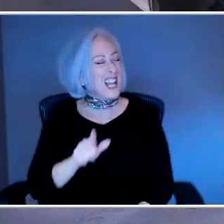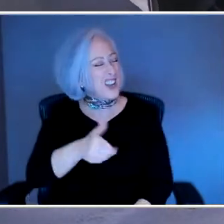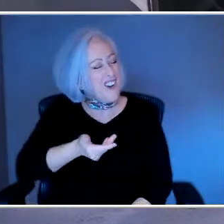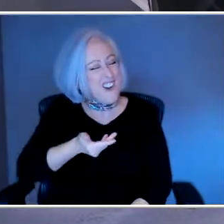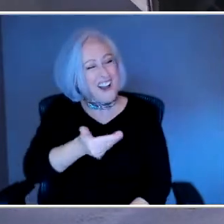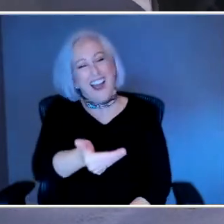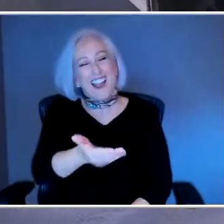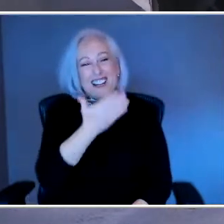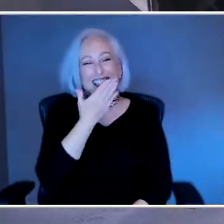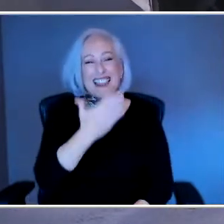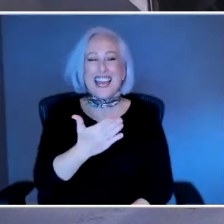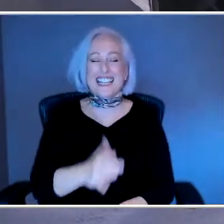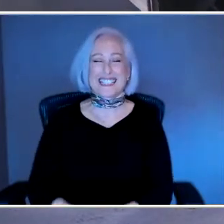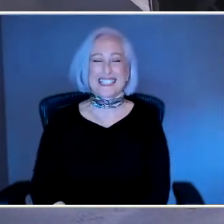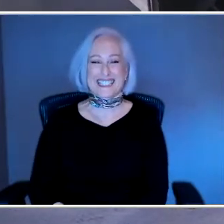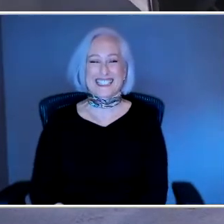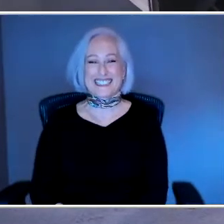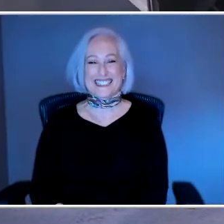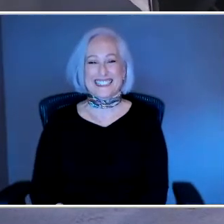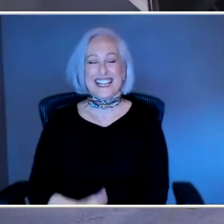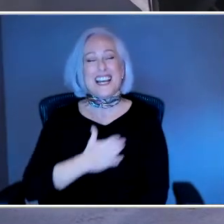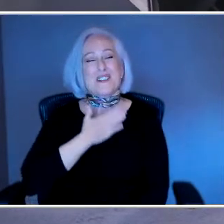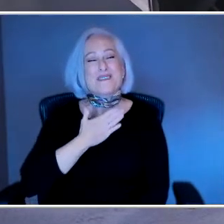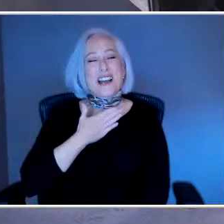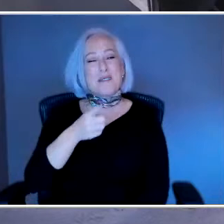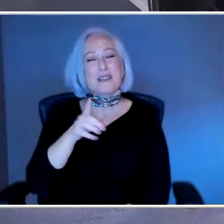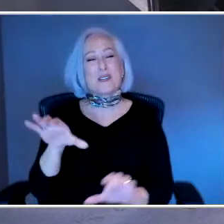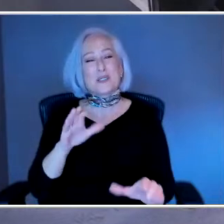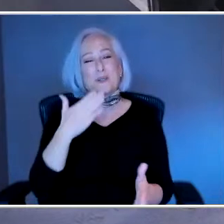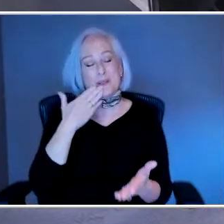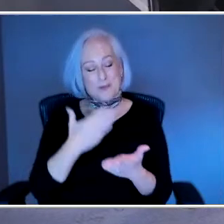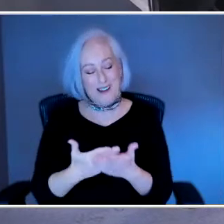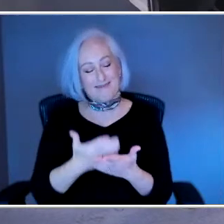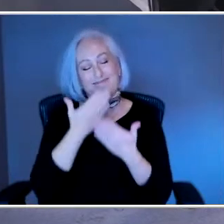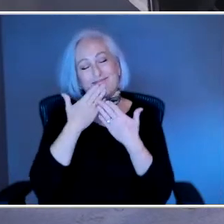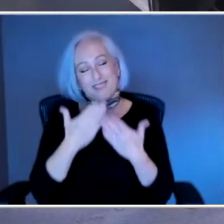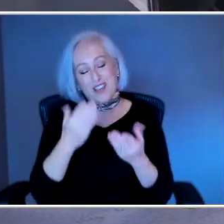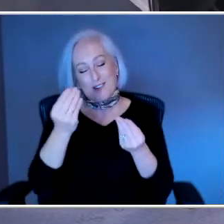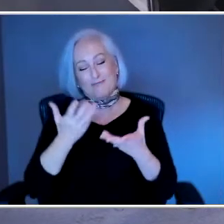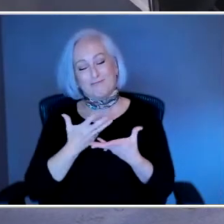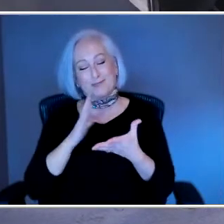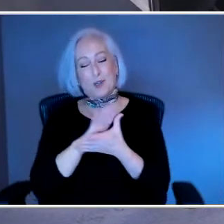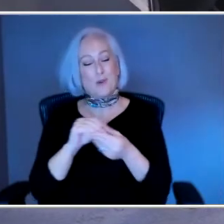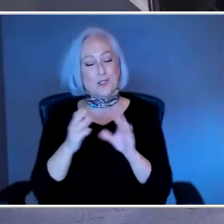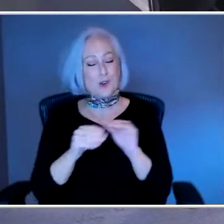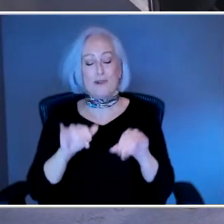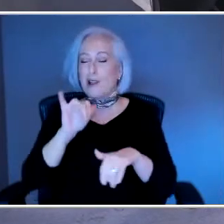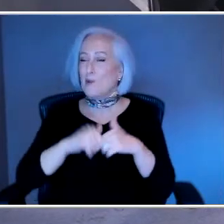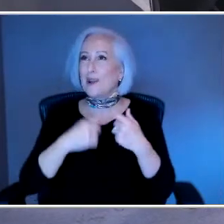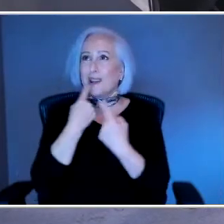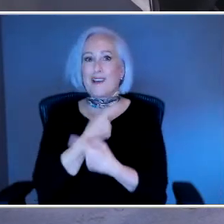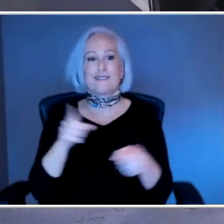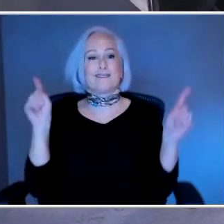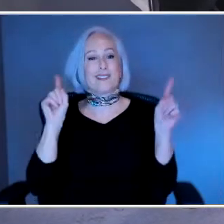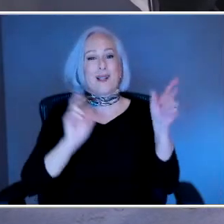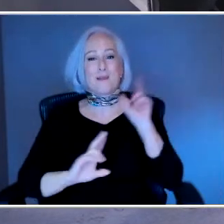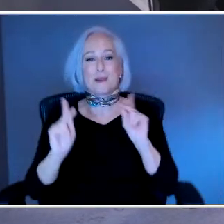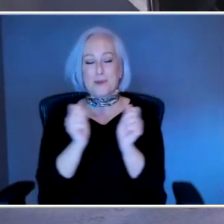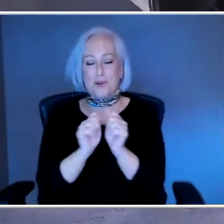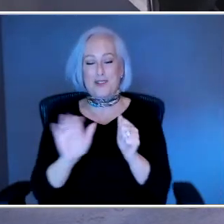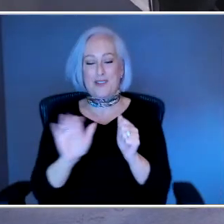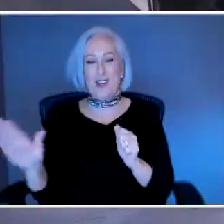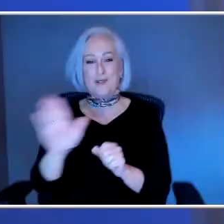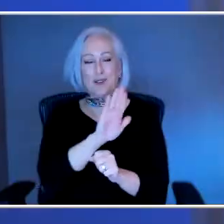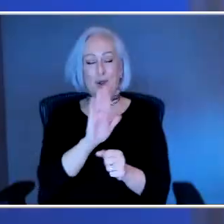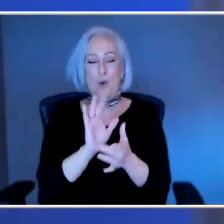great. Well, we're so glad that you're doing well. Thank you for sharing your story, because we can't inform the public without your words and your story. Happy to help. Thank you for having me.